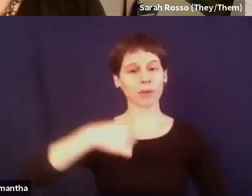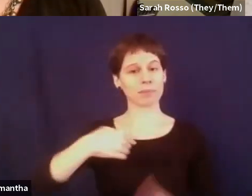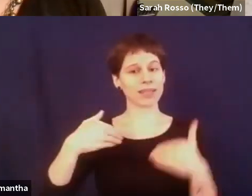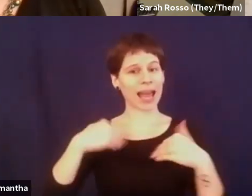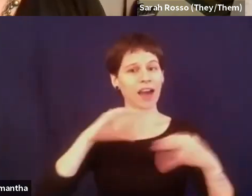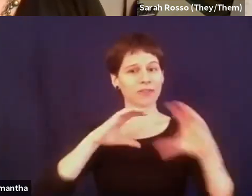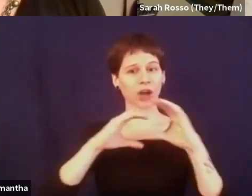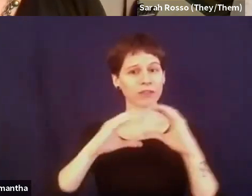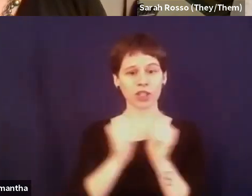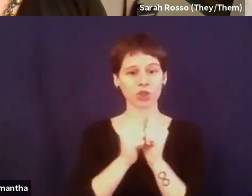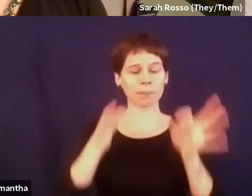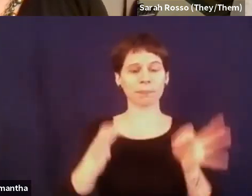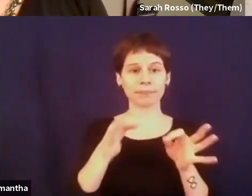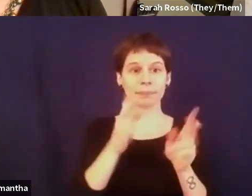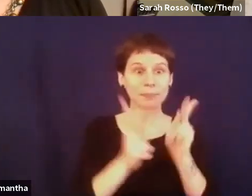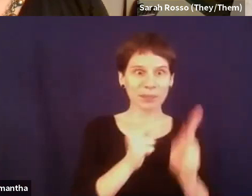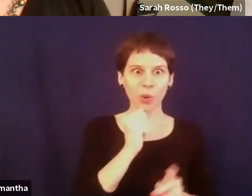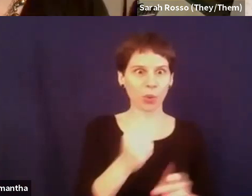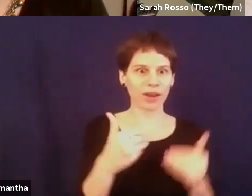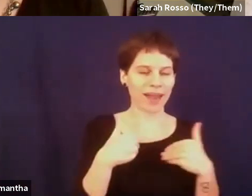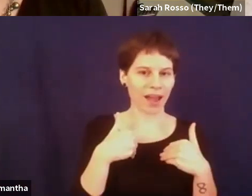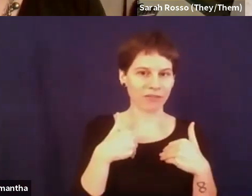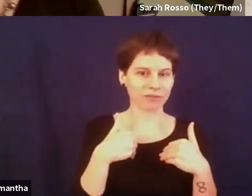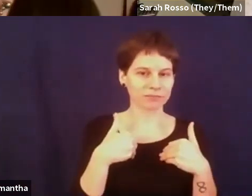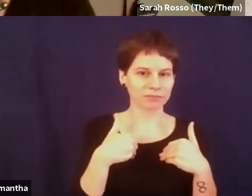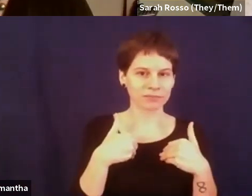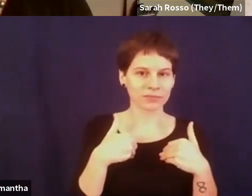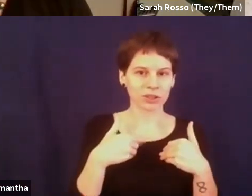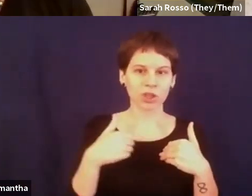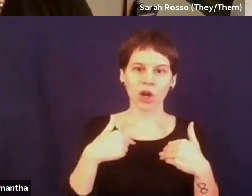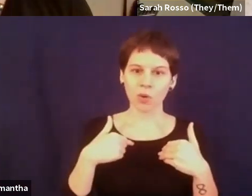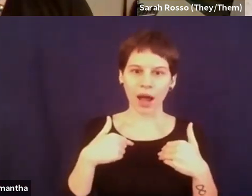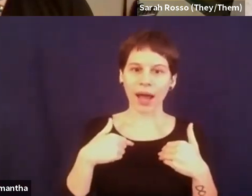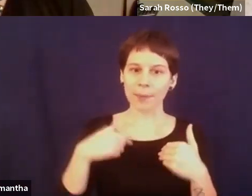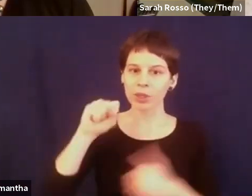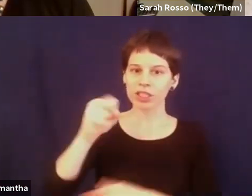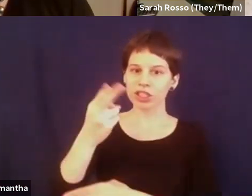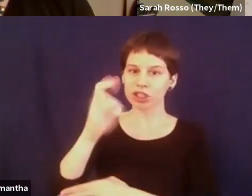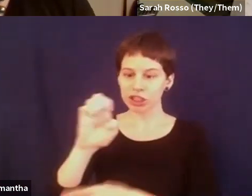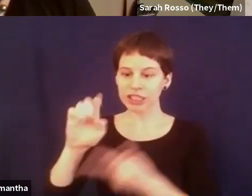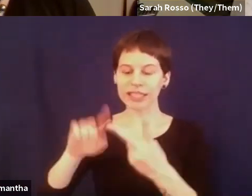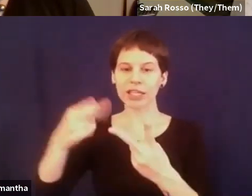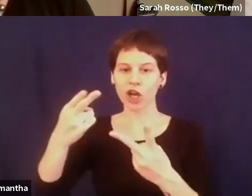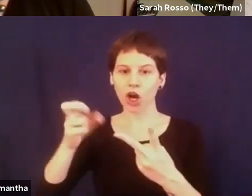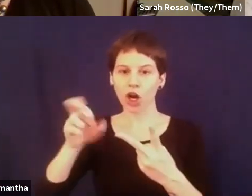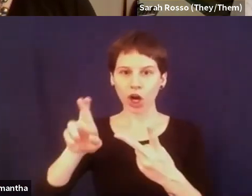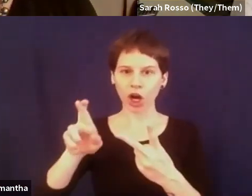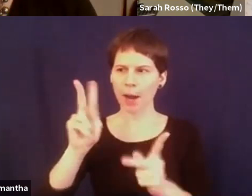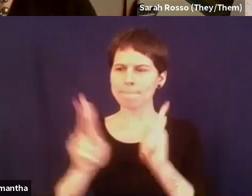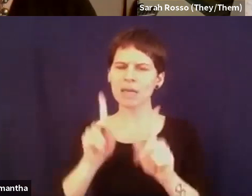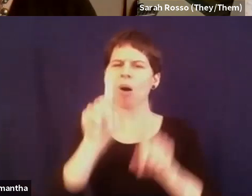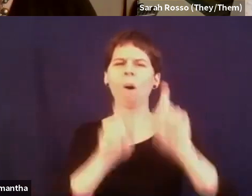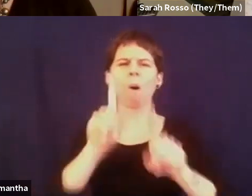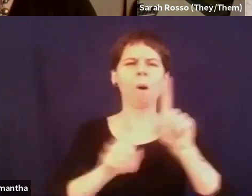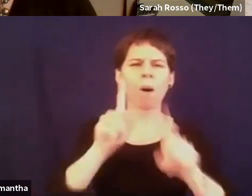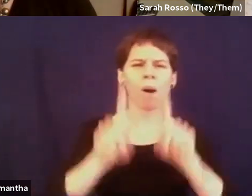who wouldn't otherwise. So I put she, her after my name, and people, consistently have questions, even though